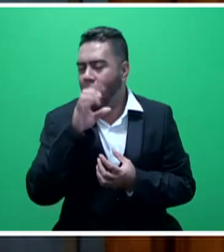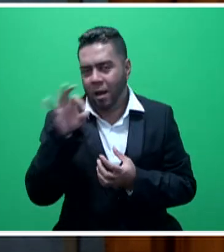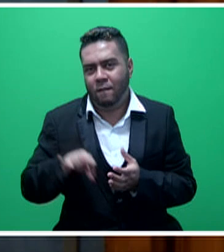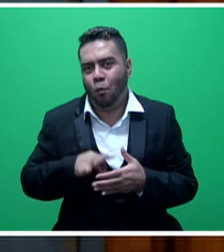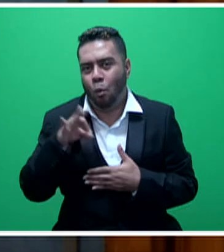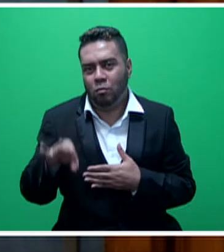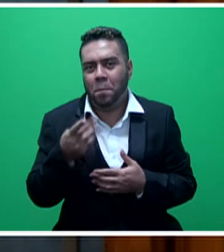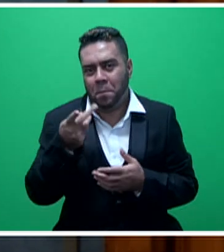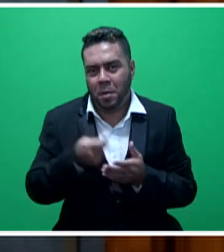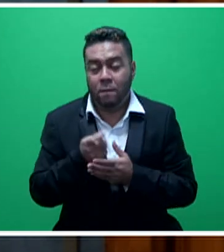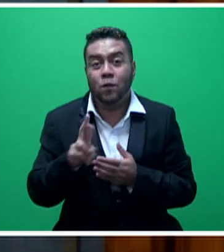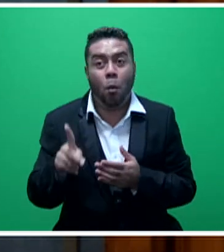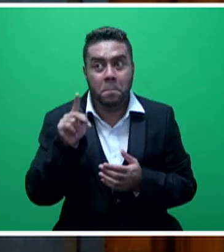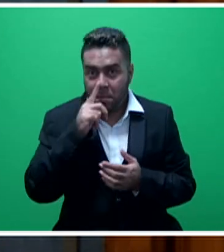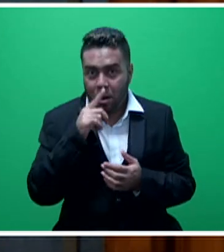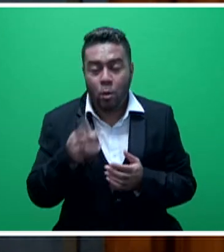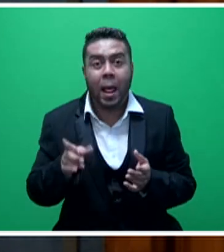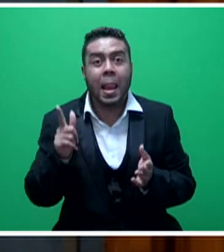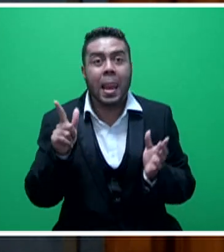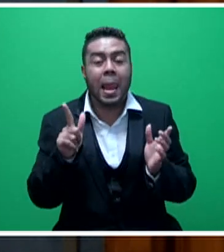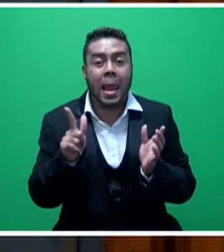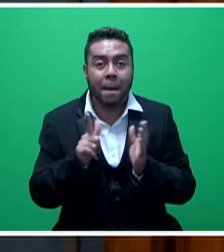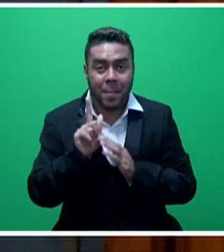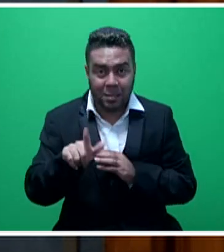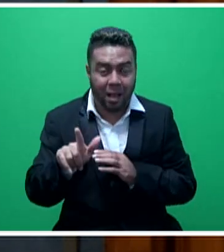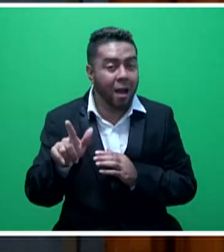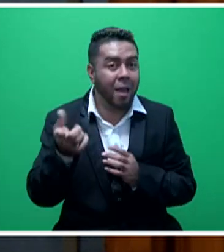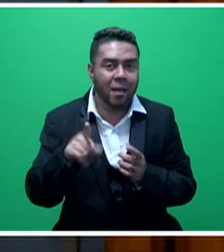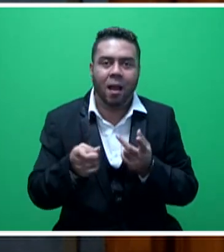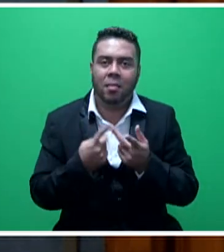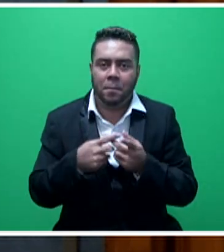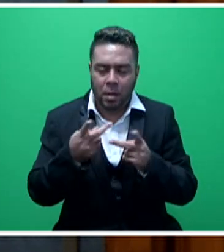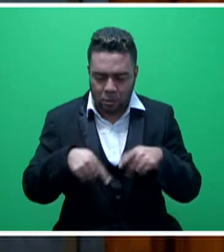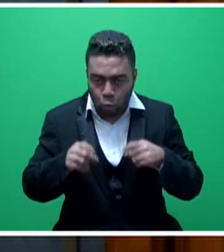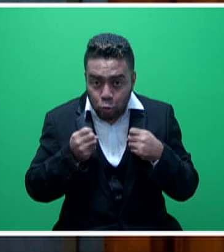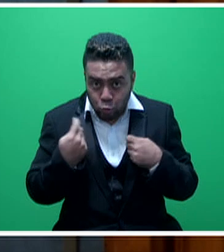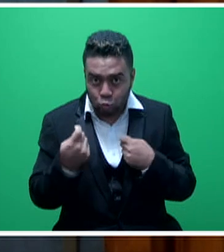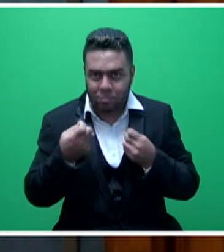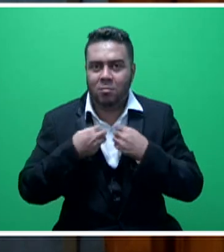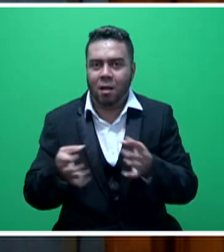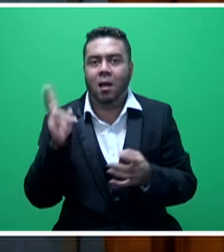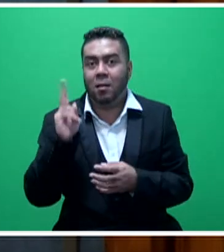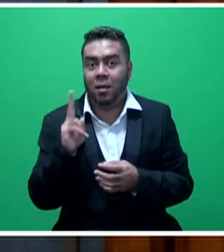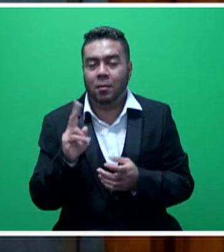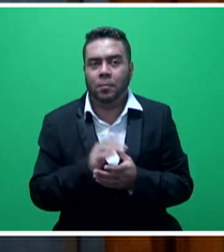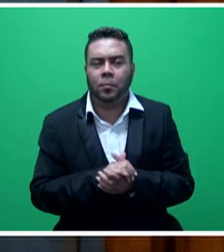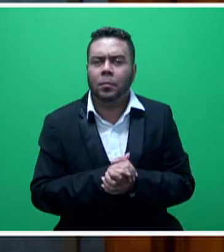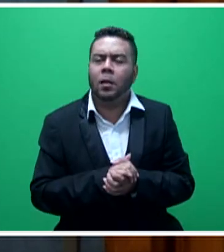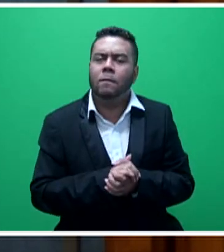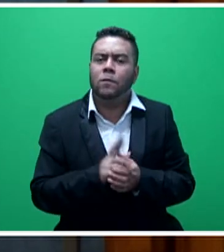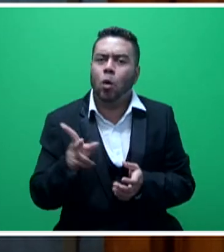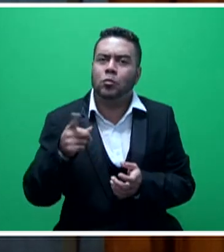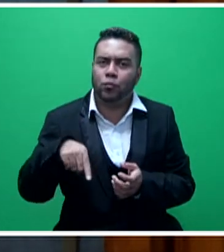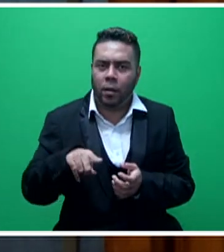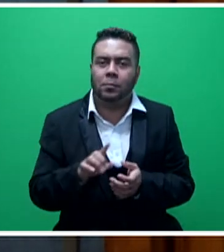the kidney patients in Labasa and will soon commence in Suva. Mr. Speaker, sir, the 157 call line customer care